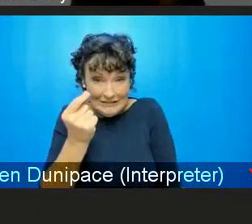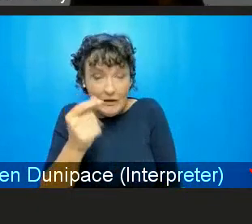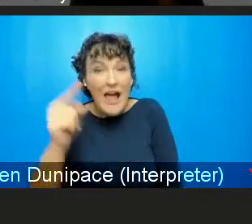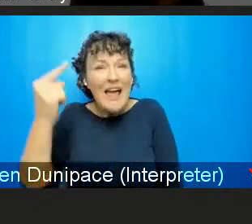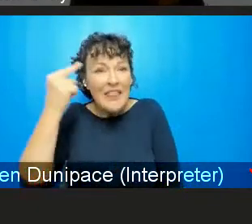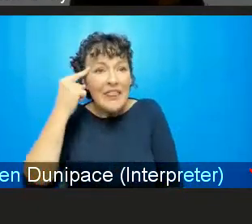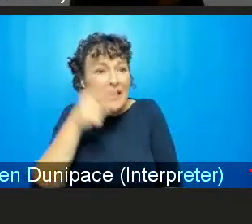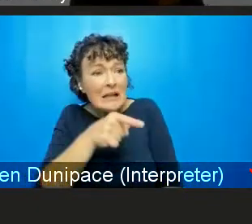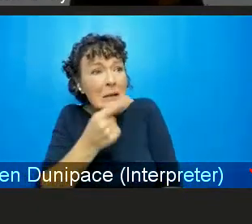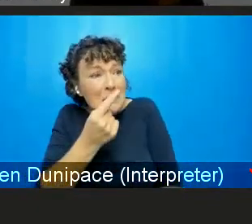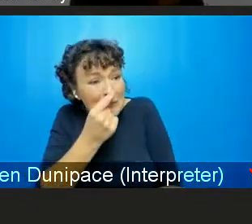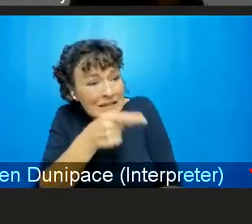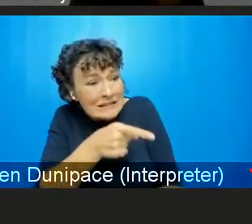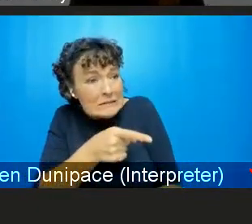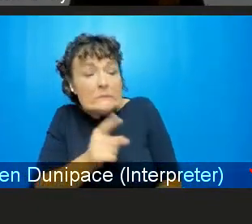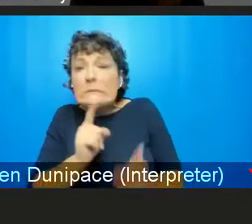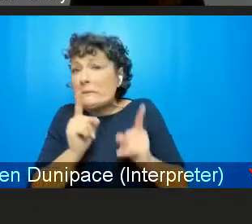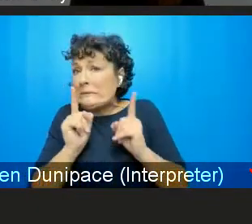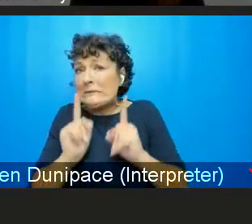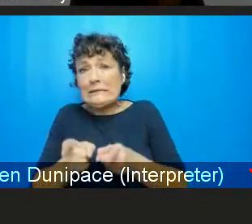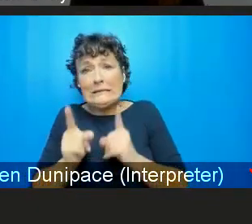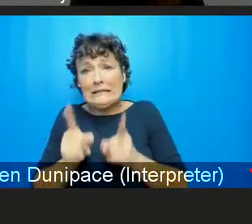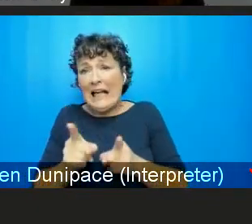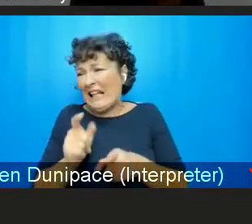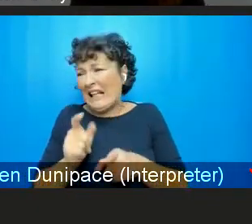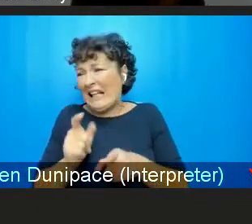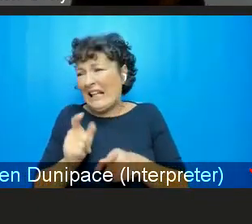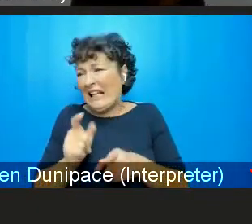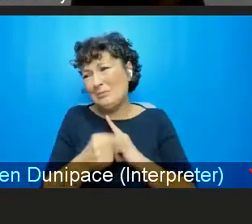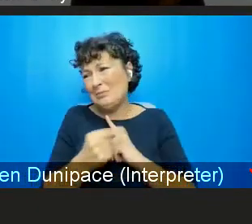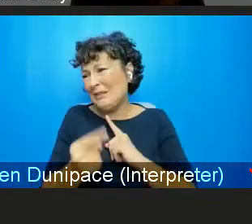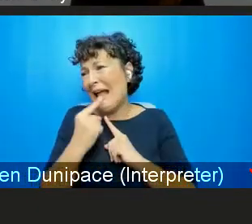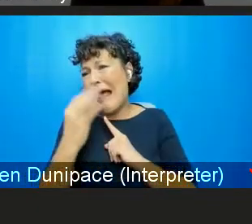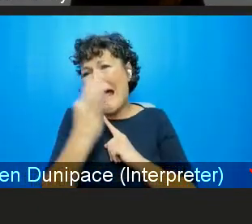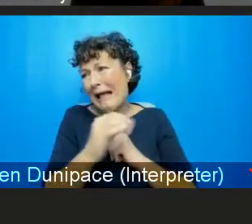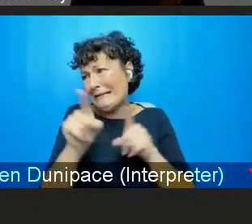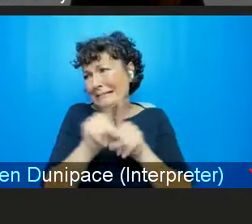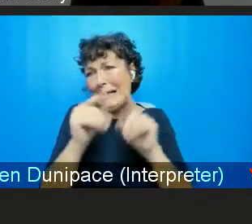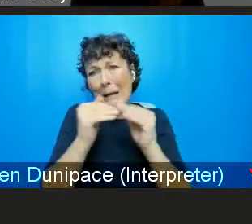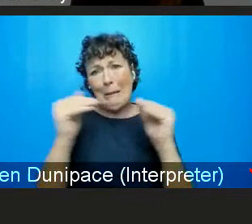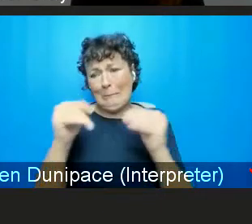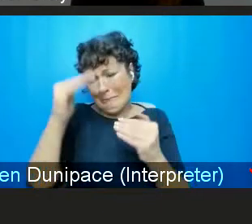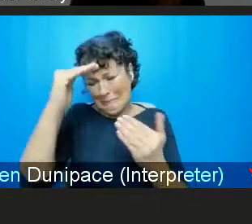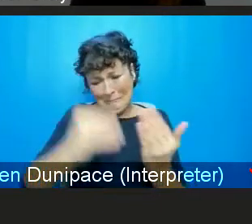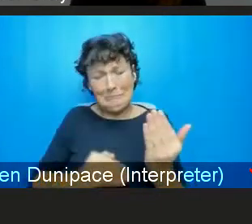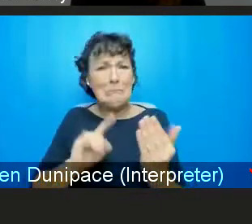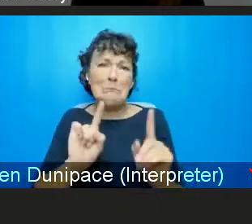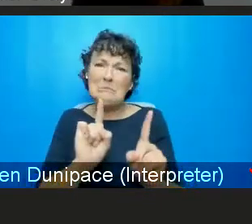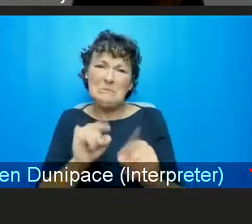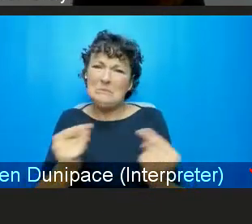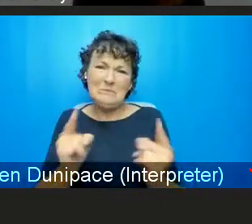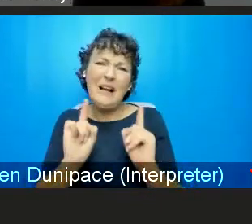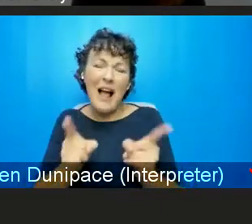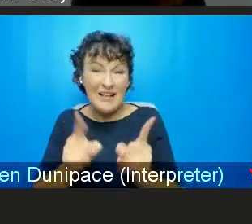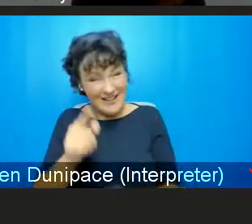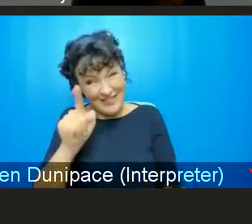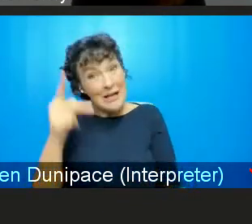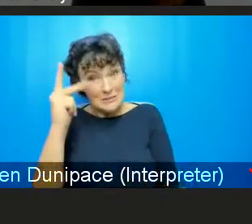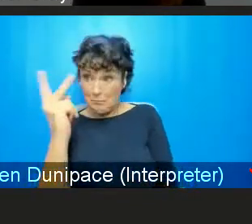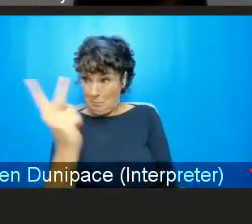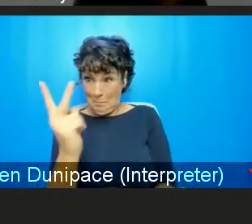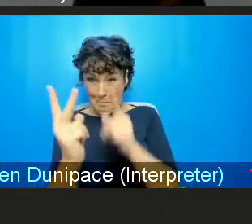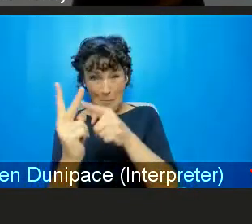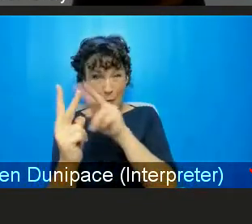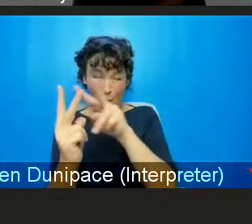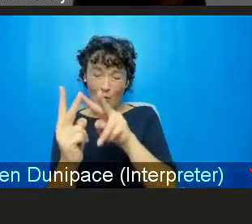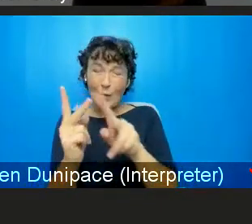ability, you know, the perceived ability of the individual to meet the requirements of the role. And that's a particularly